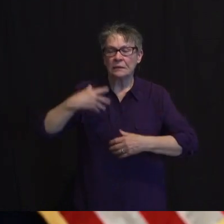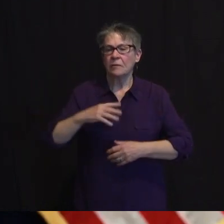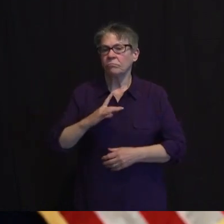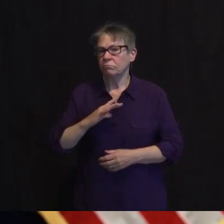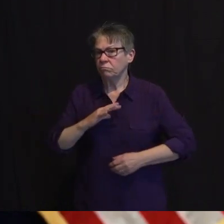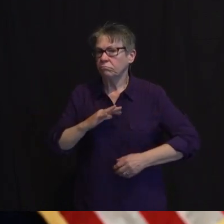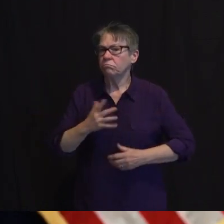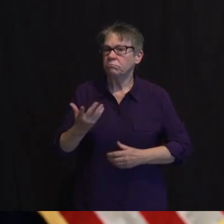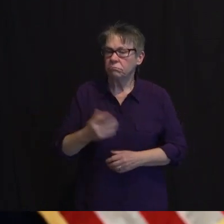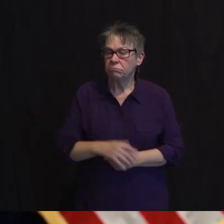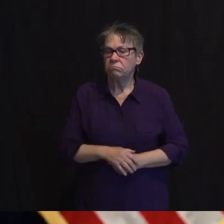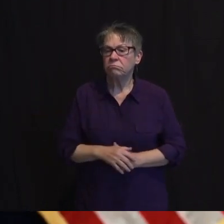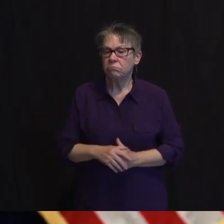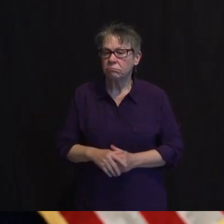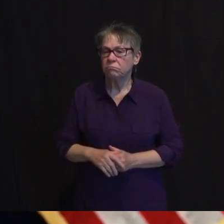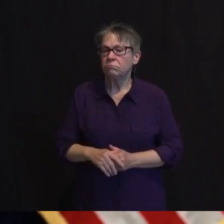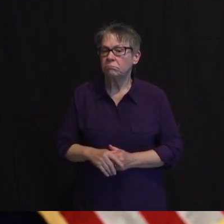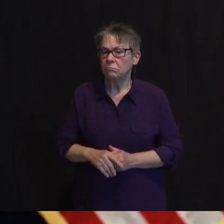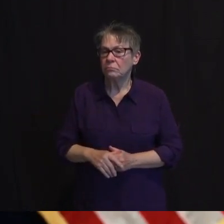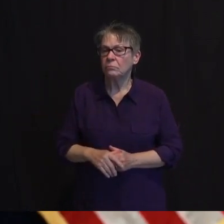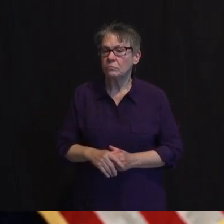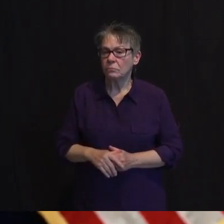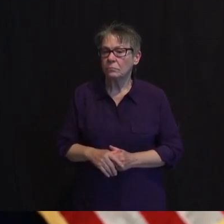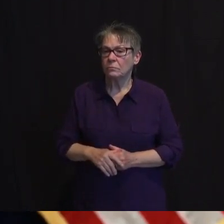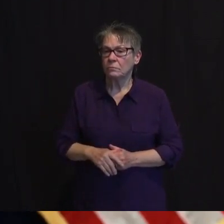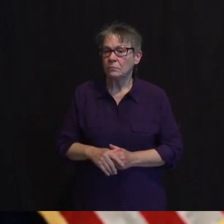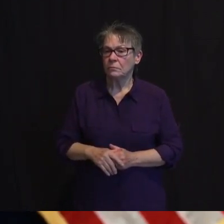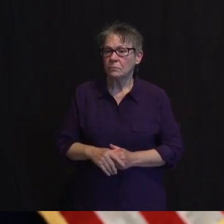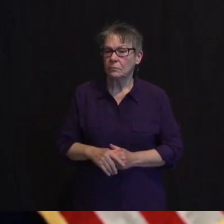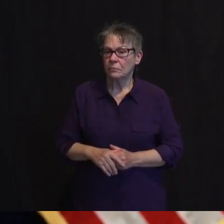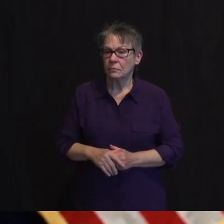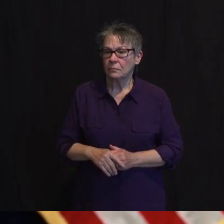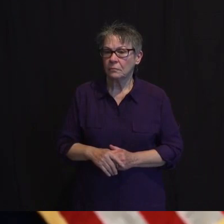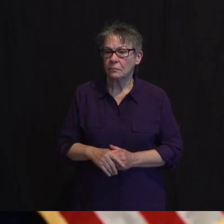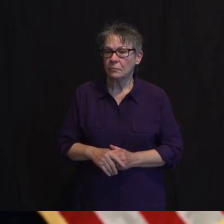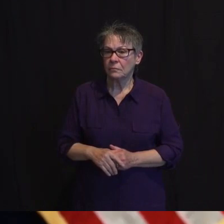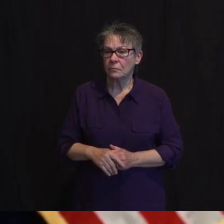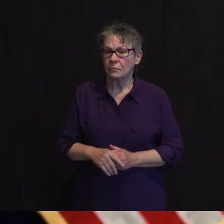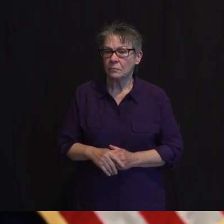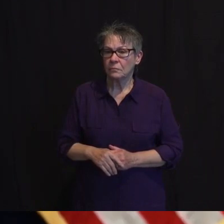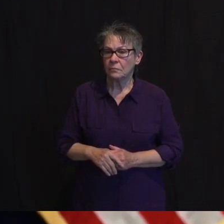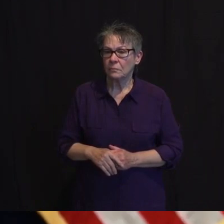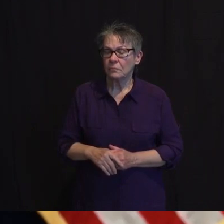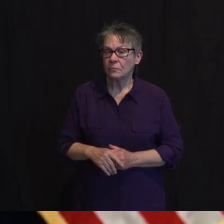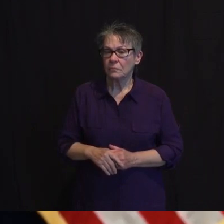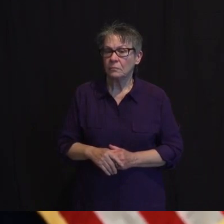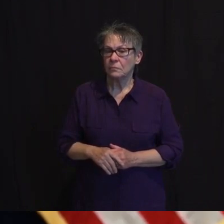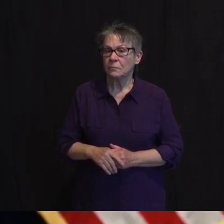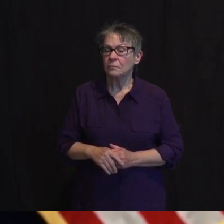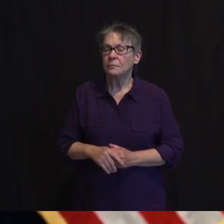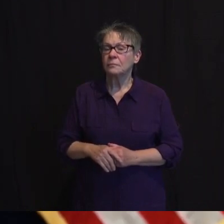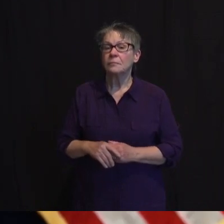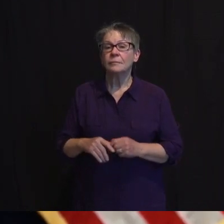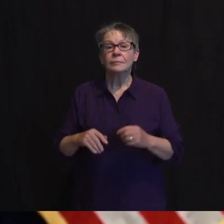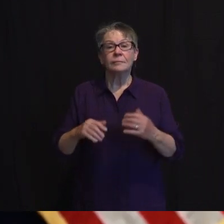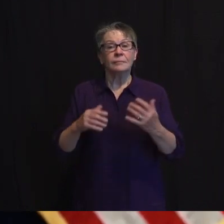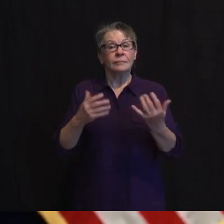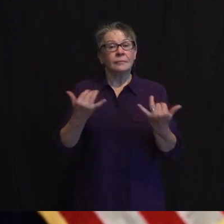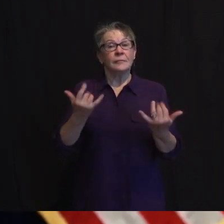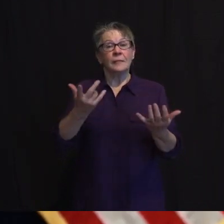woods and we are able to turn around, whether it's sending ambulances back or ventilators or whatever, healthcare workers, whatever it might